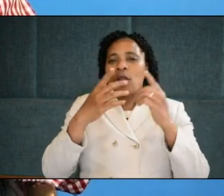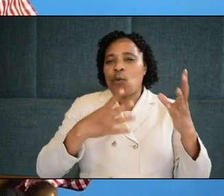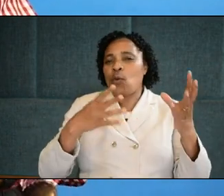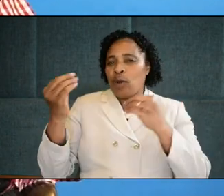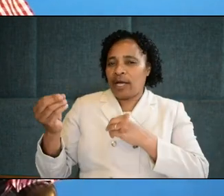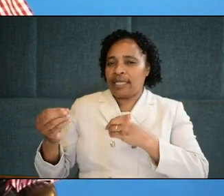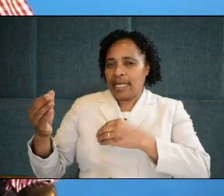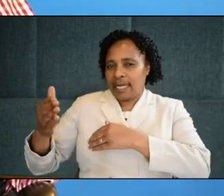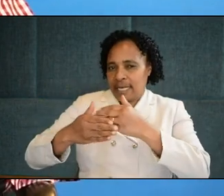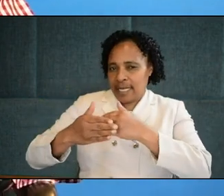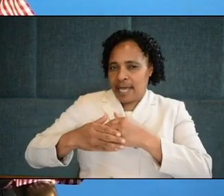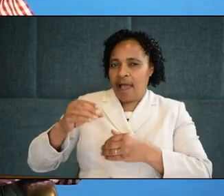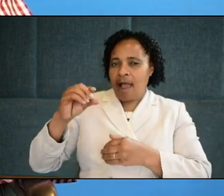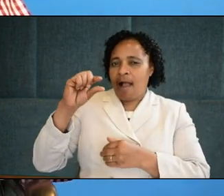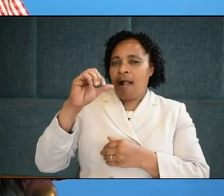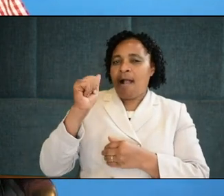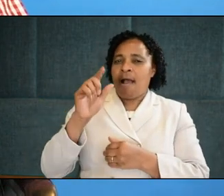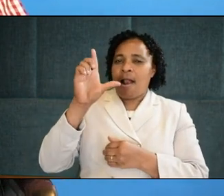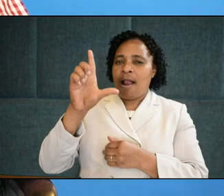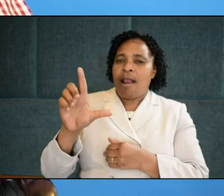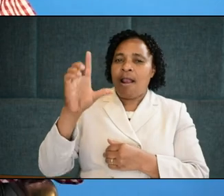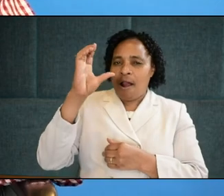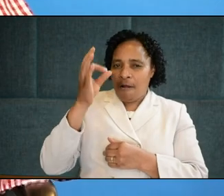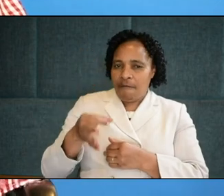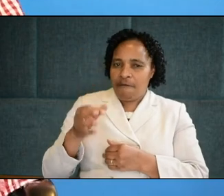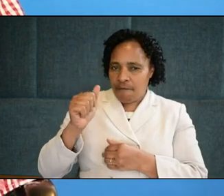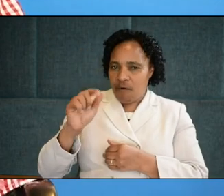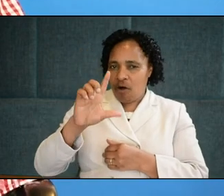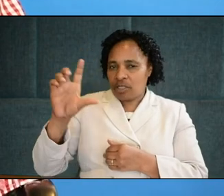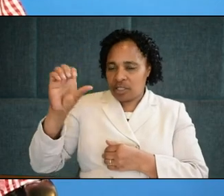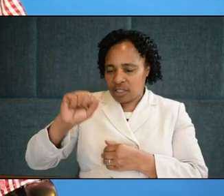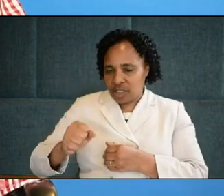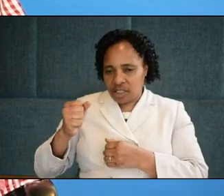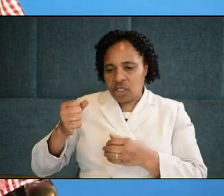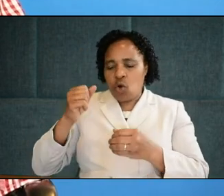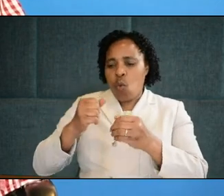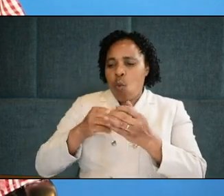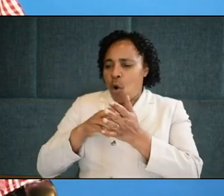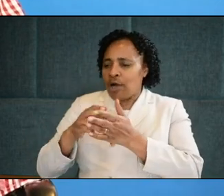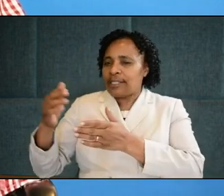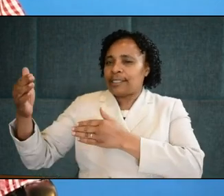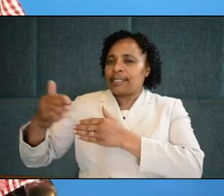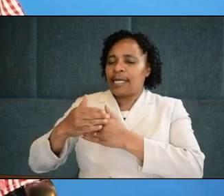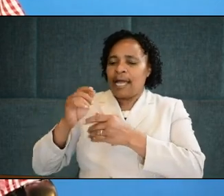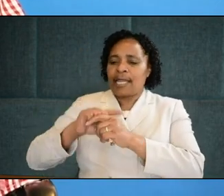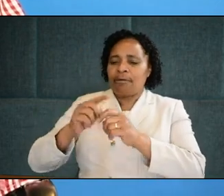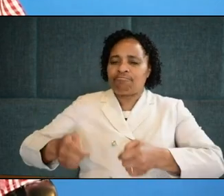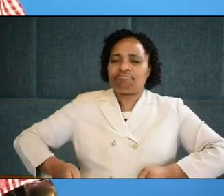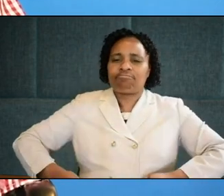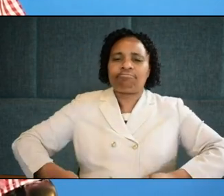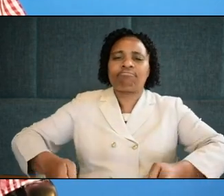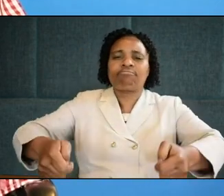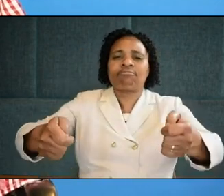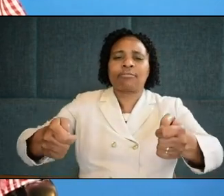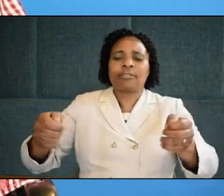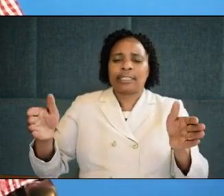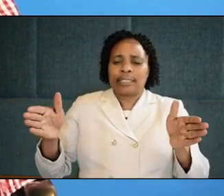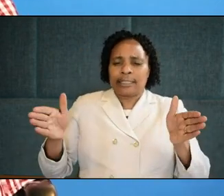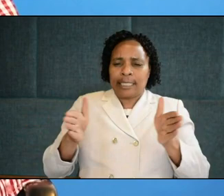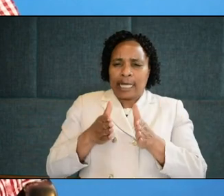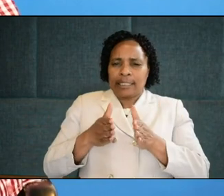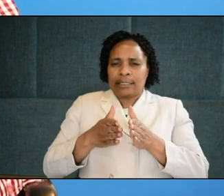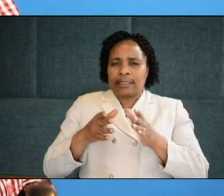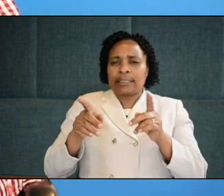the Niagara Falls, he actually walked across the Niagara Falls and pushed the wheelbarrow on the tightrope,